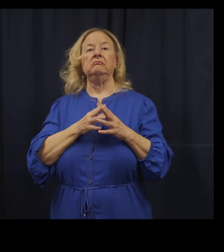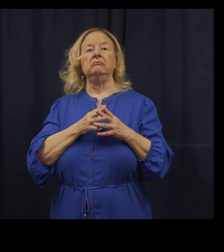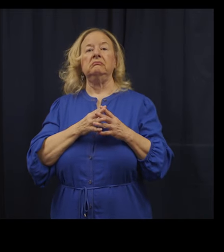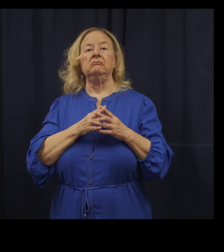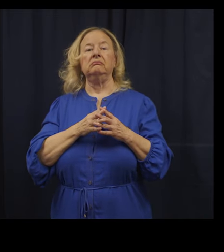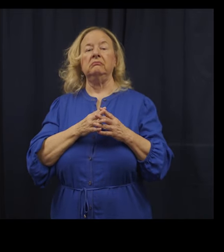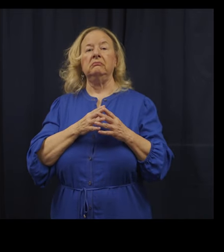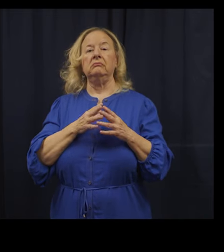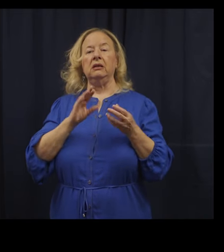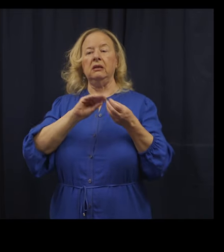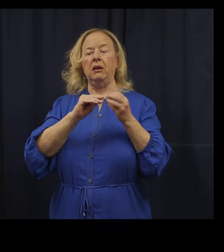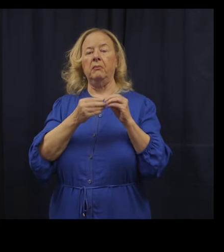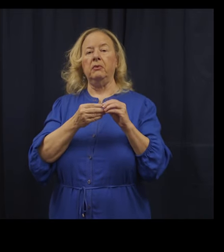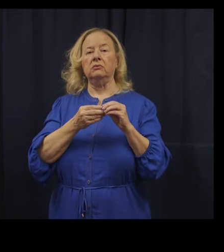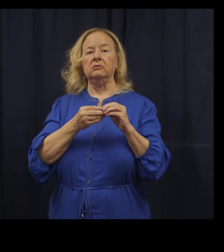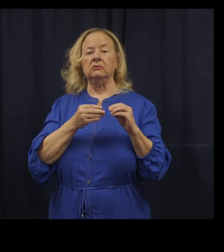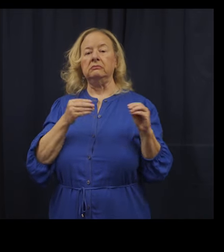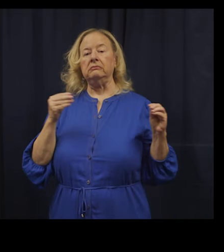let's look at Numbers